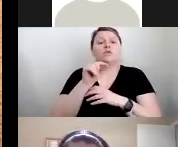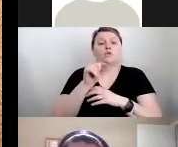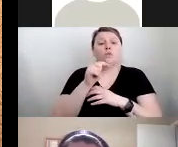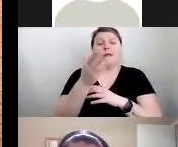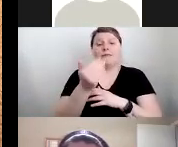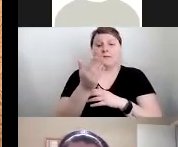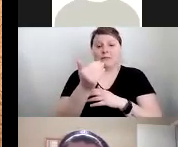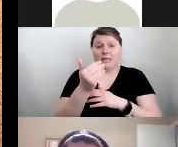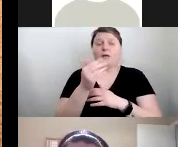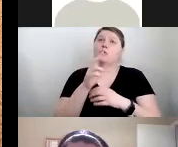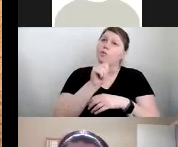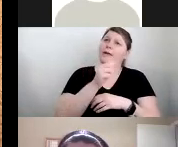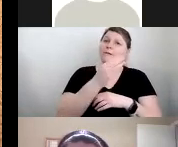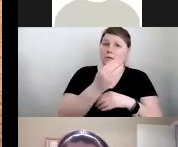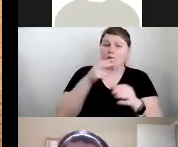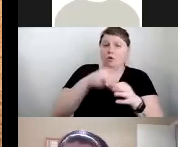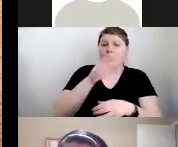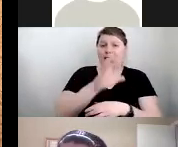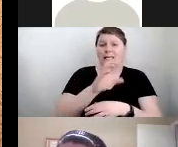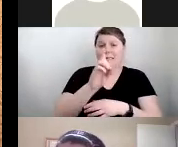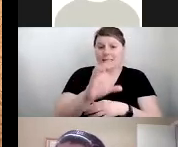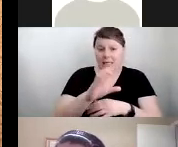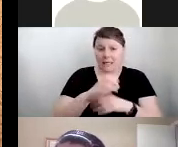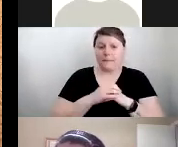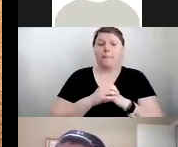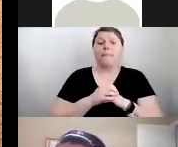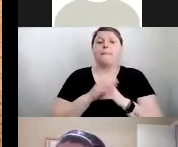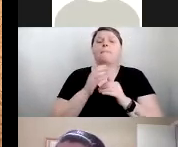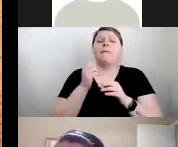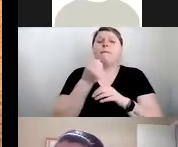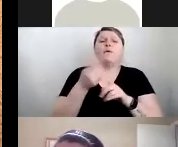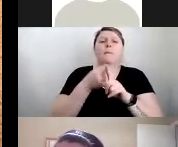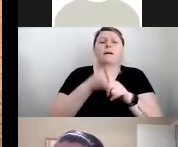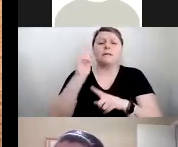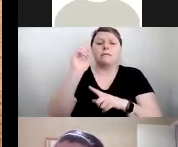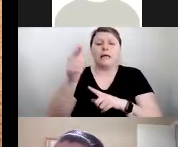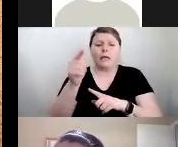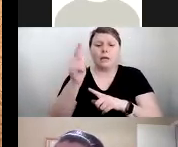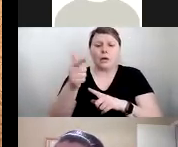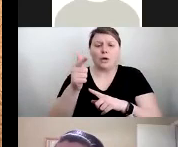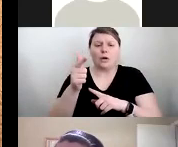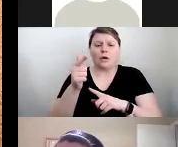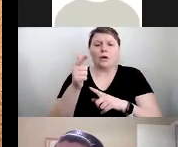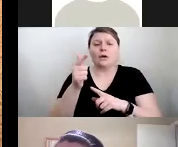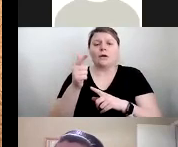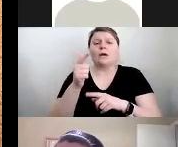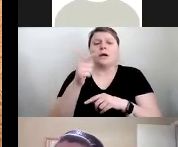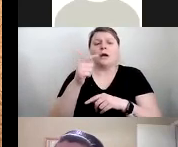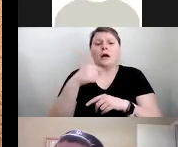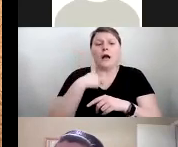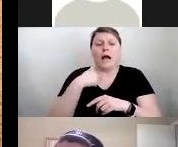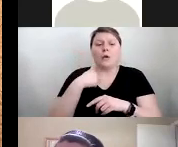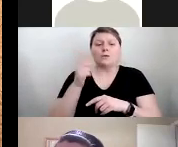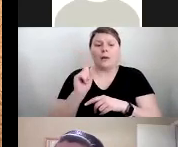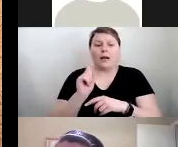in 2014, and a few months later, I find myself in Sierra Leone, part of the